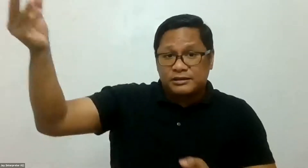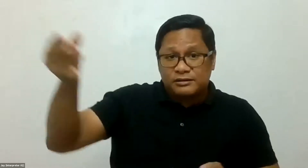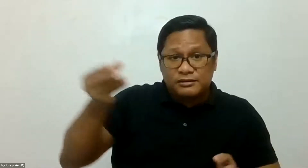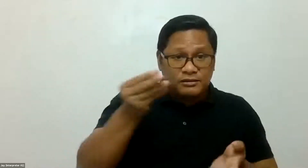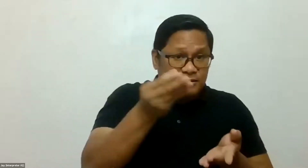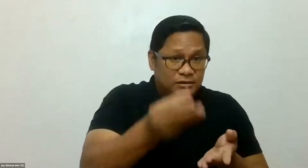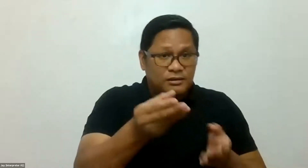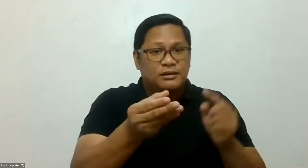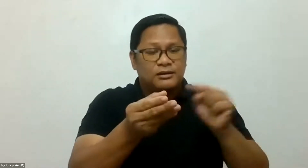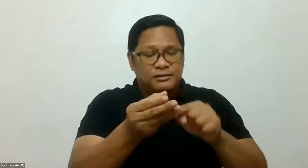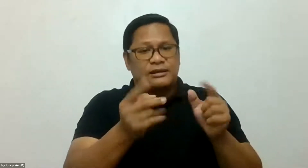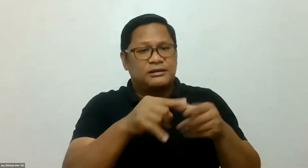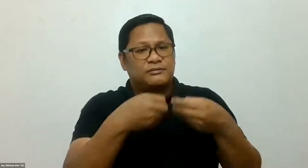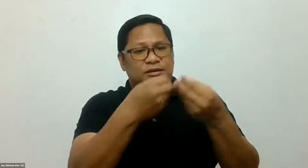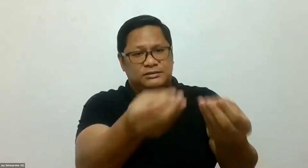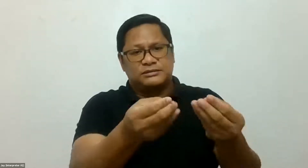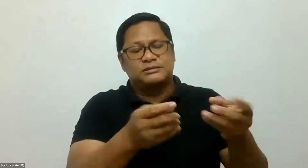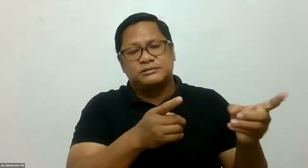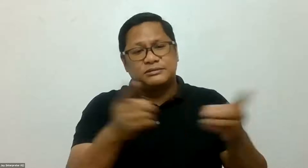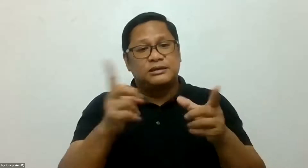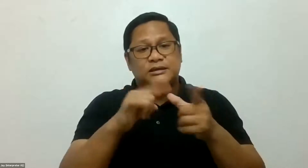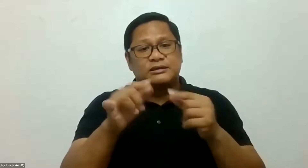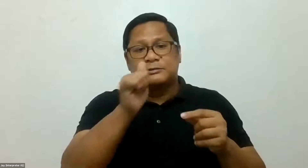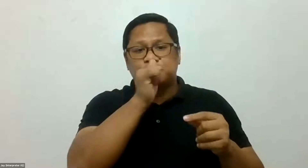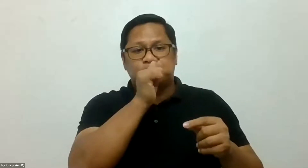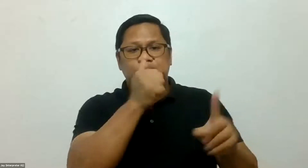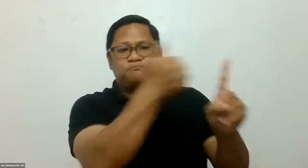do the service delivery, and then let the private sector live on their own.